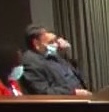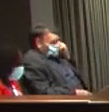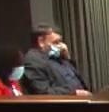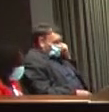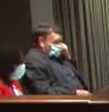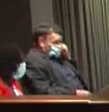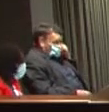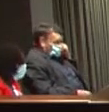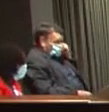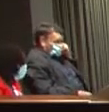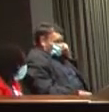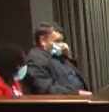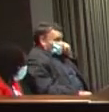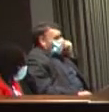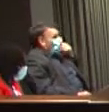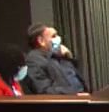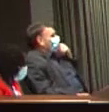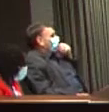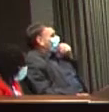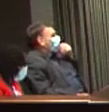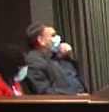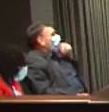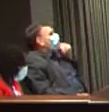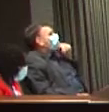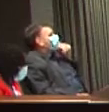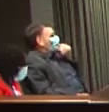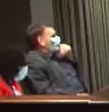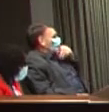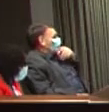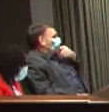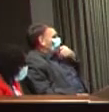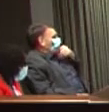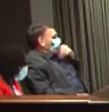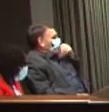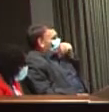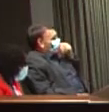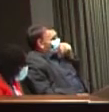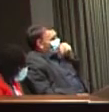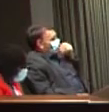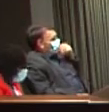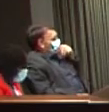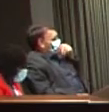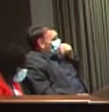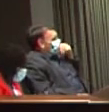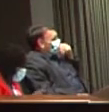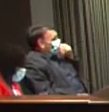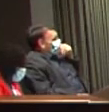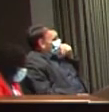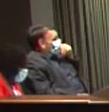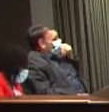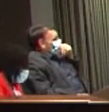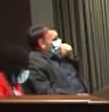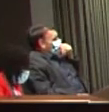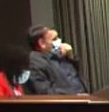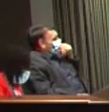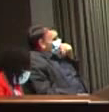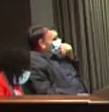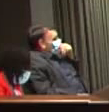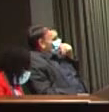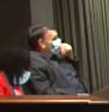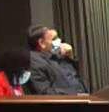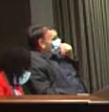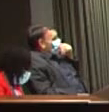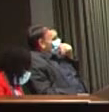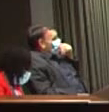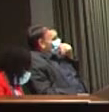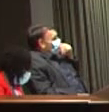enormous, tens of millions of dollars a year. So do we have some orders of magnitude for what we're